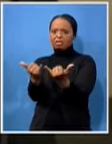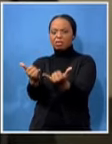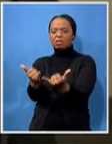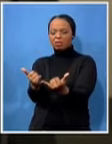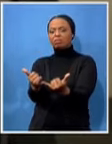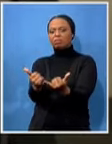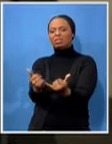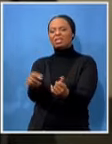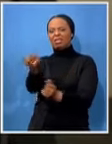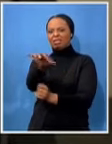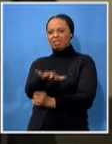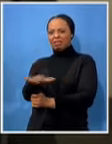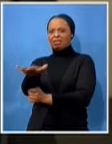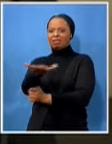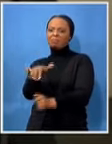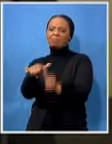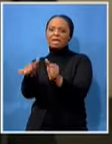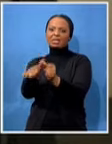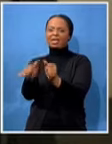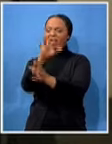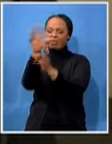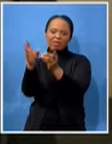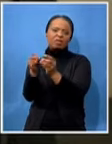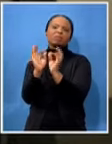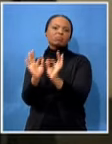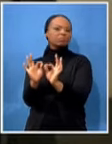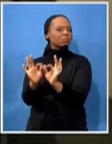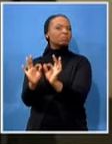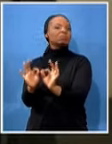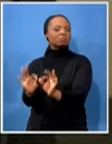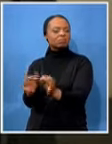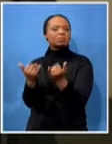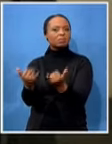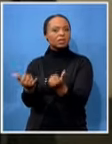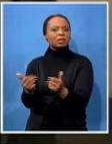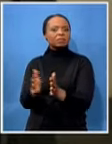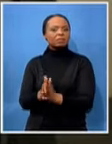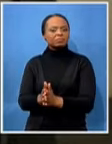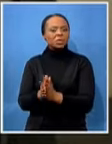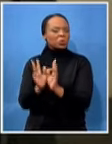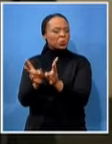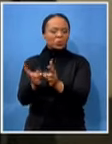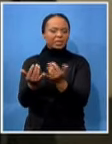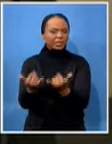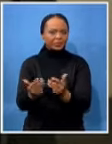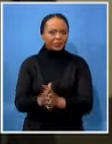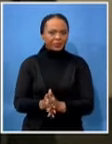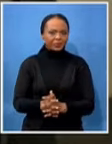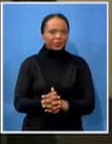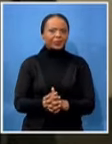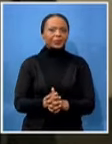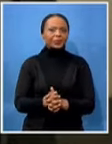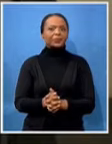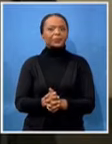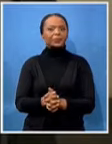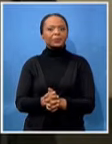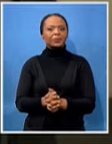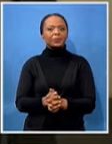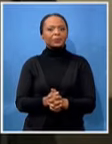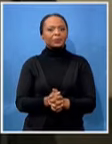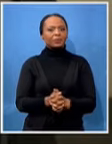but I think it's less unstable than what we're doing now, what we're having here. And from what I can